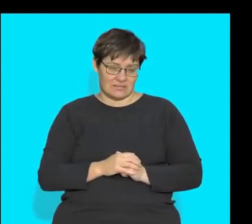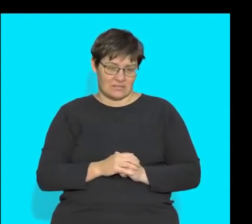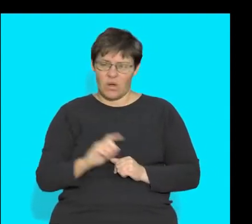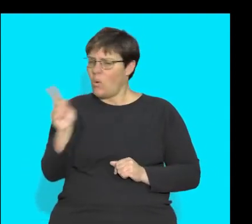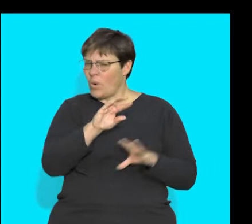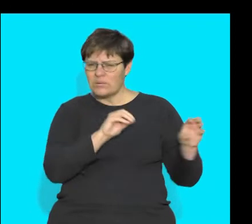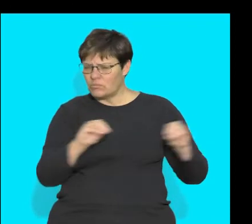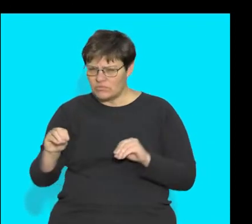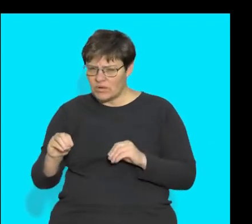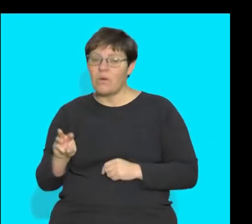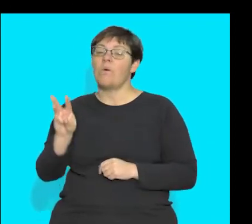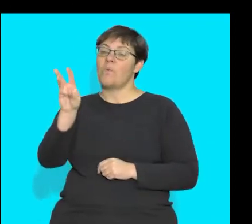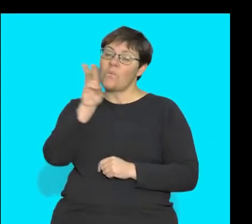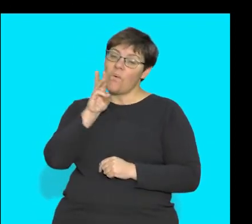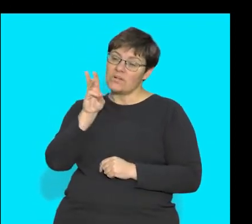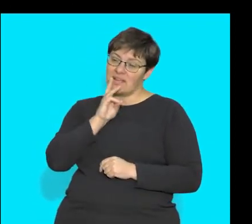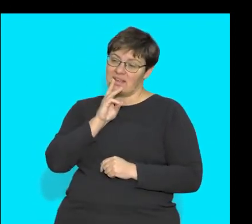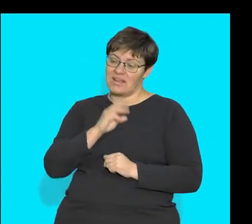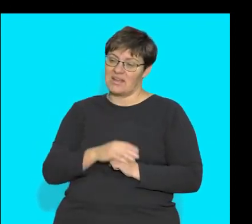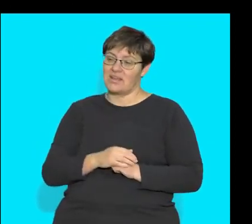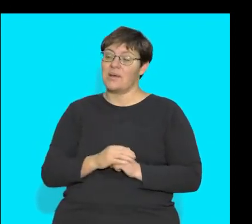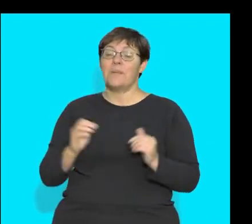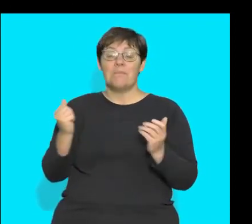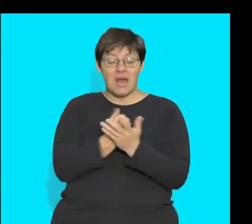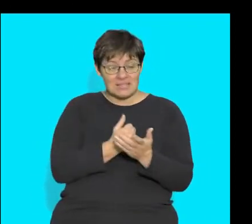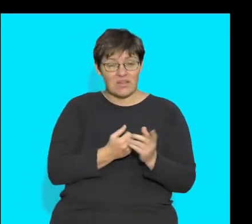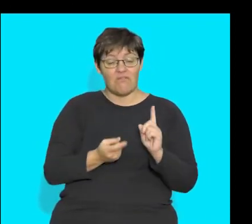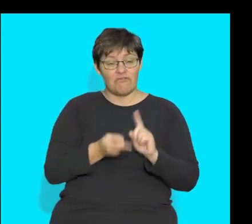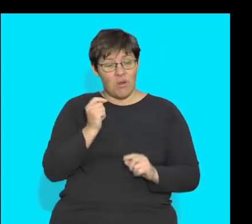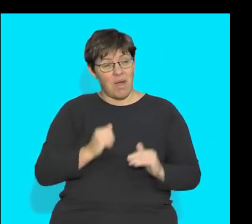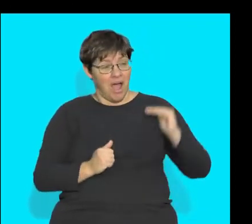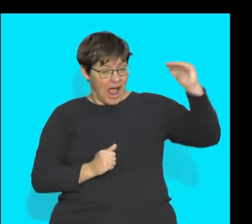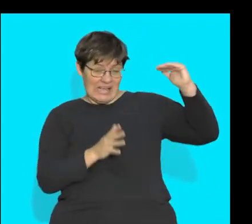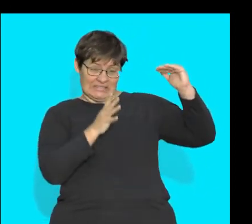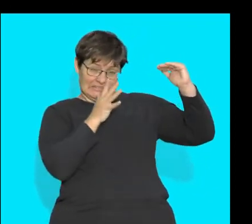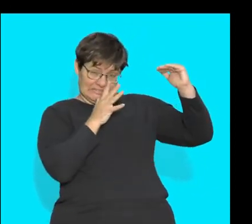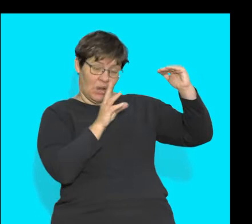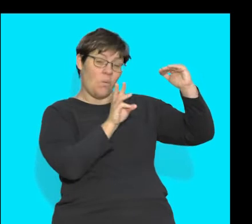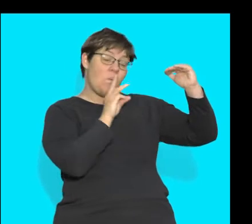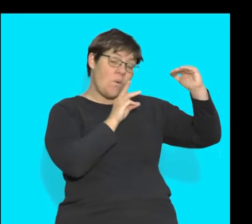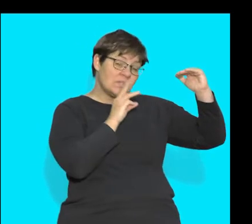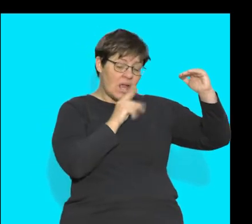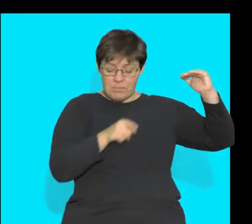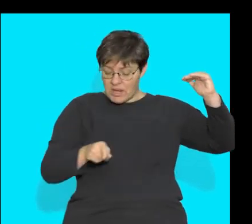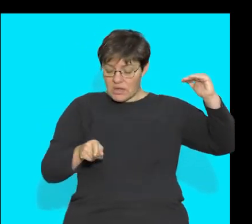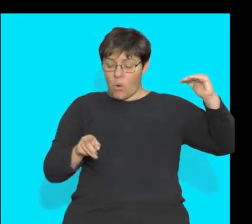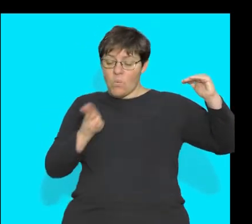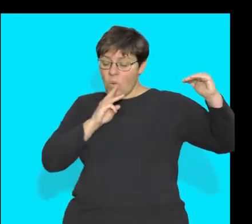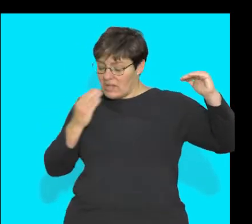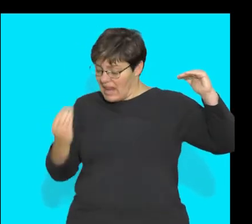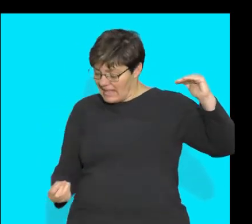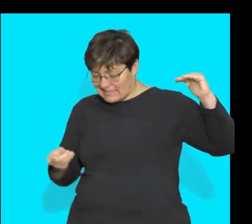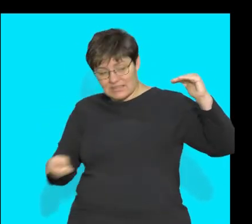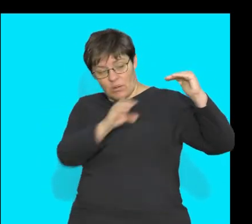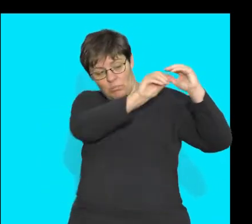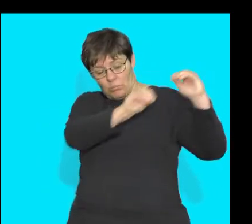moves? Water must move from a high concentration to a